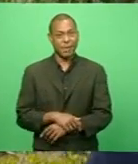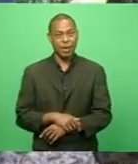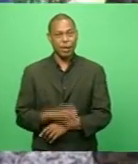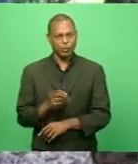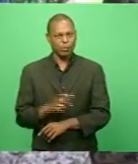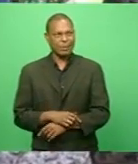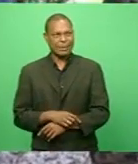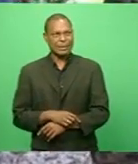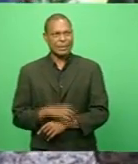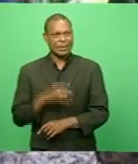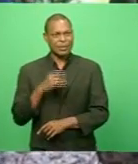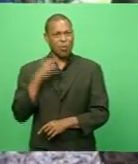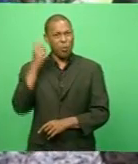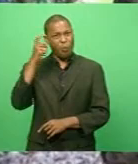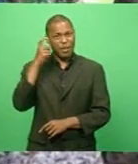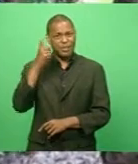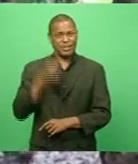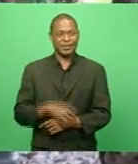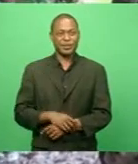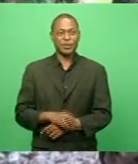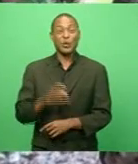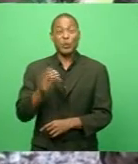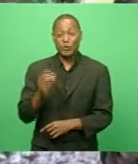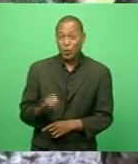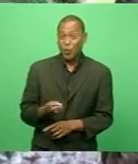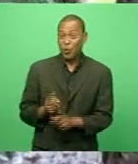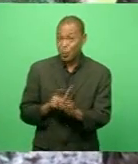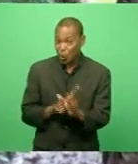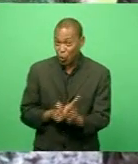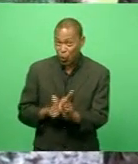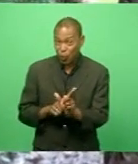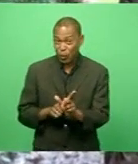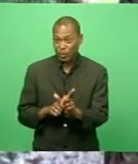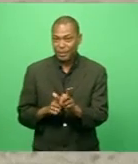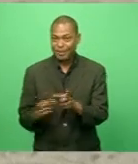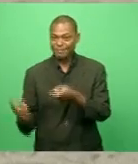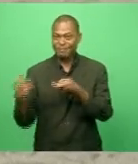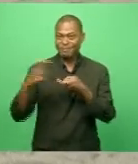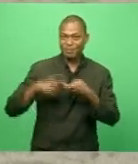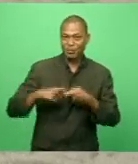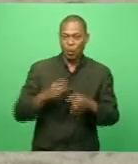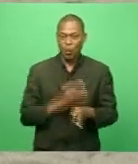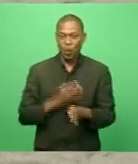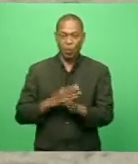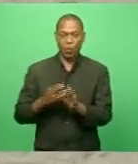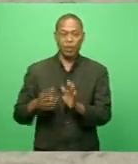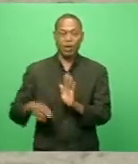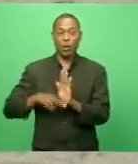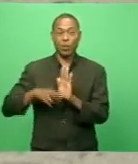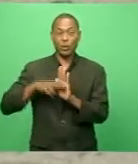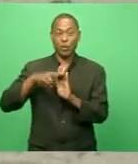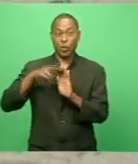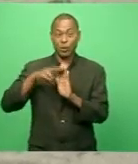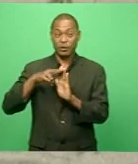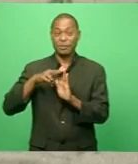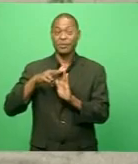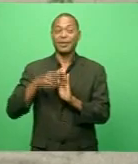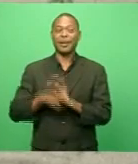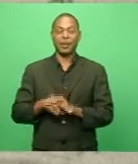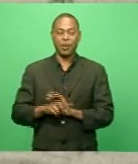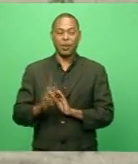concerned. The Heritage in Youth Hands program, in partnership with the Shangri-La Resort, ensures students keep the dunes safe